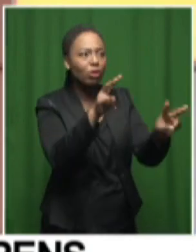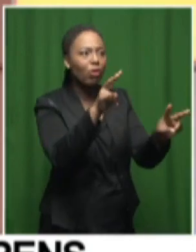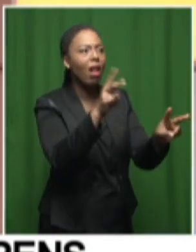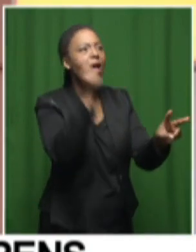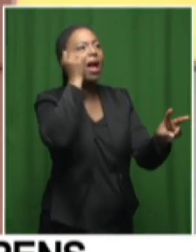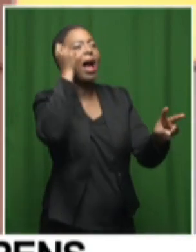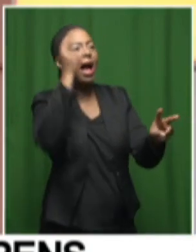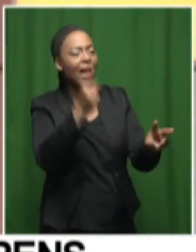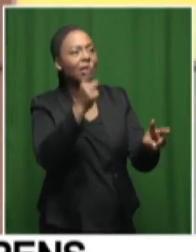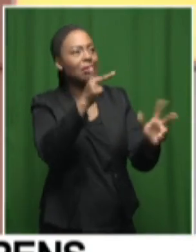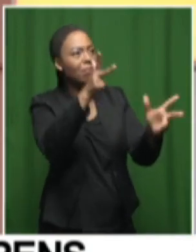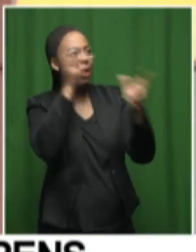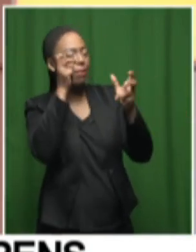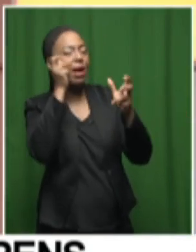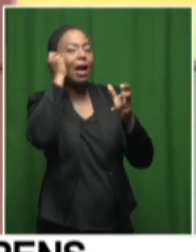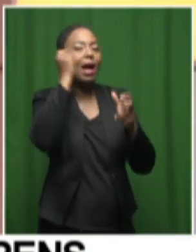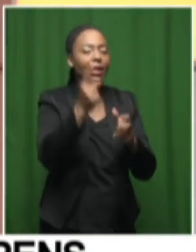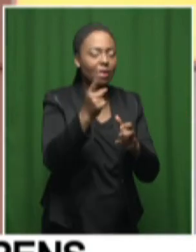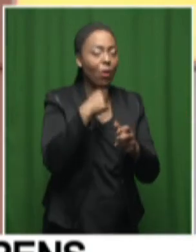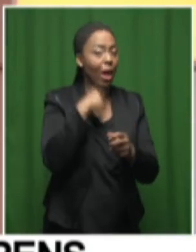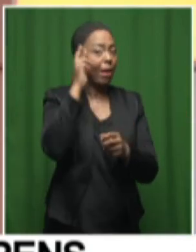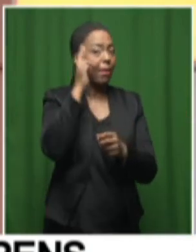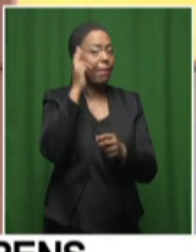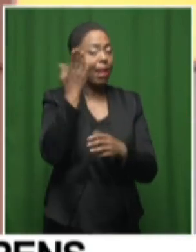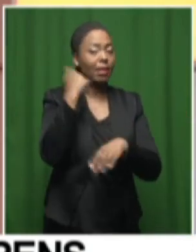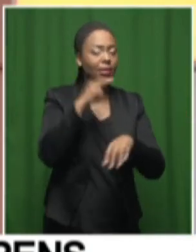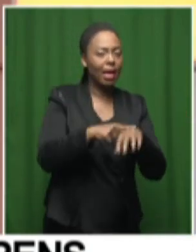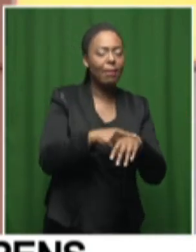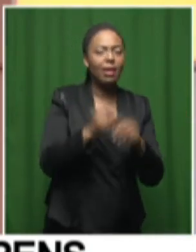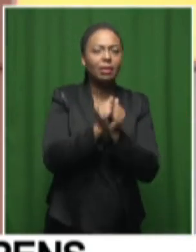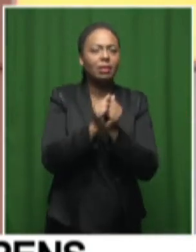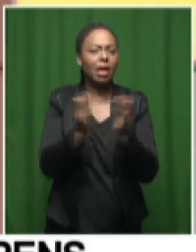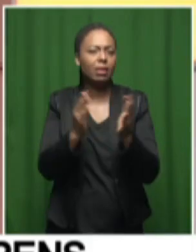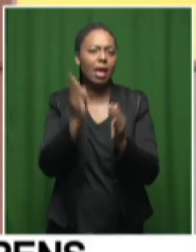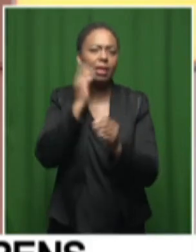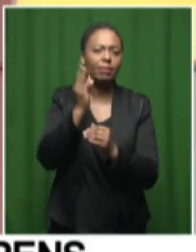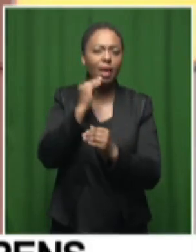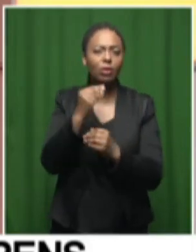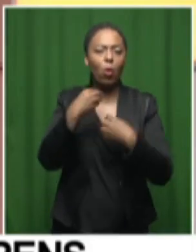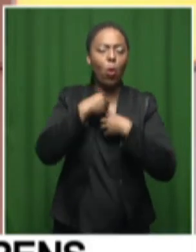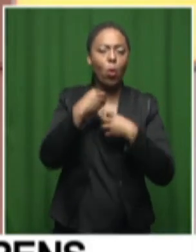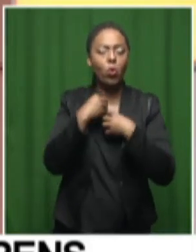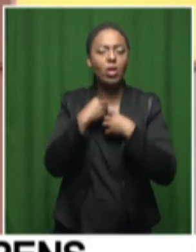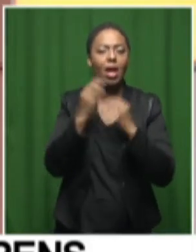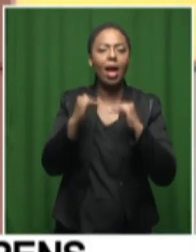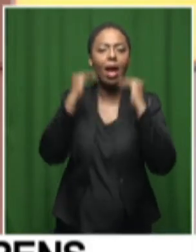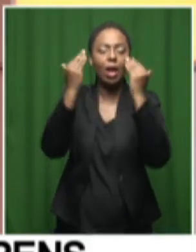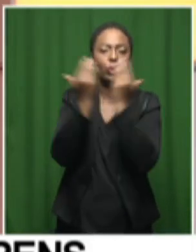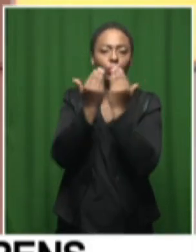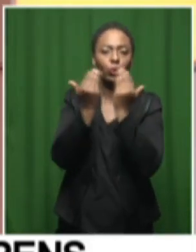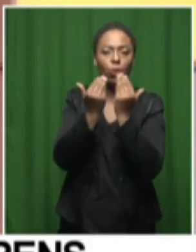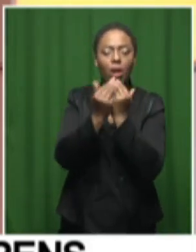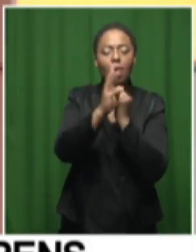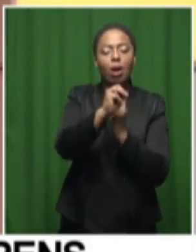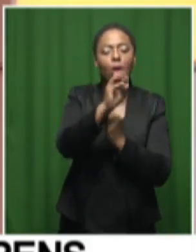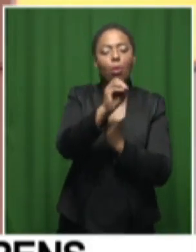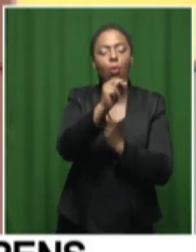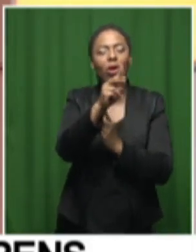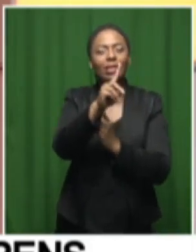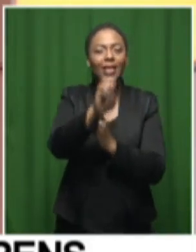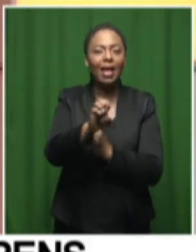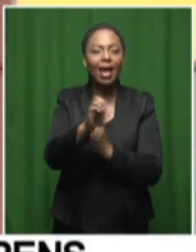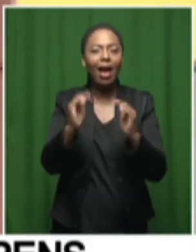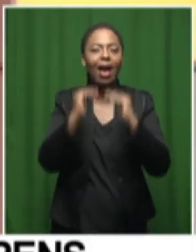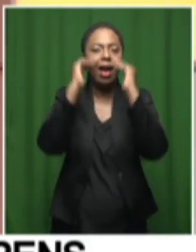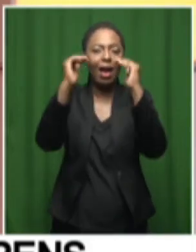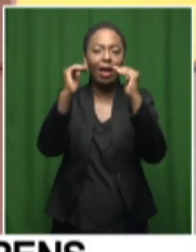I remember when I started Shakespeareans, my old high school was Monjo High, and my old high school teacher was saying, Nobulali,